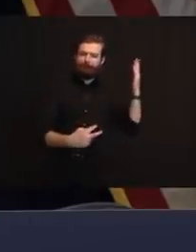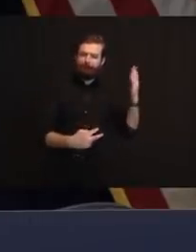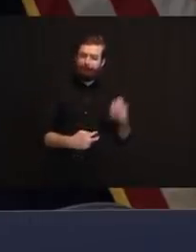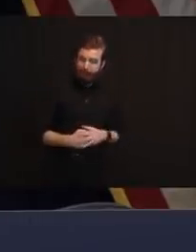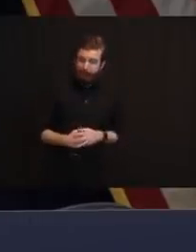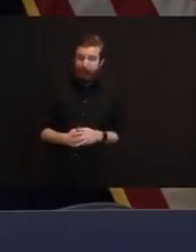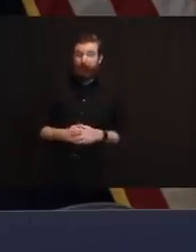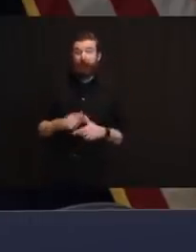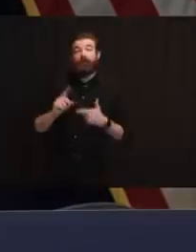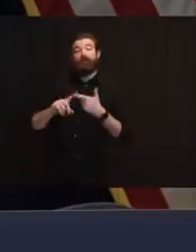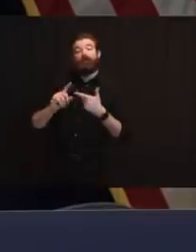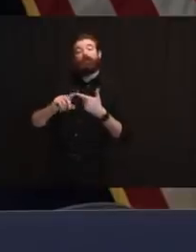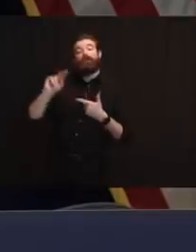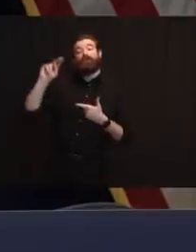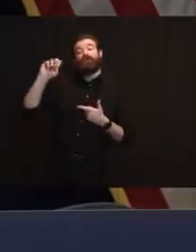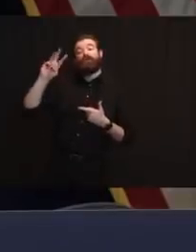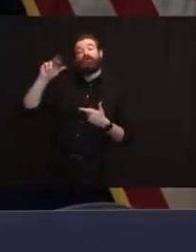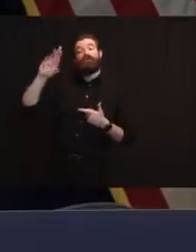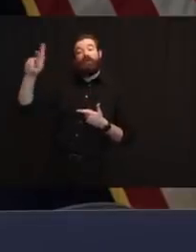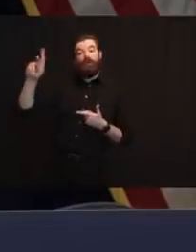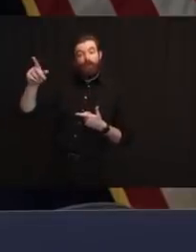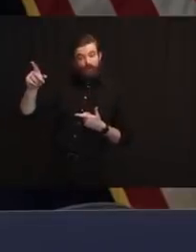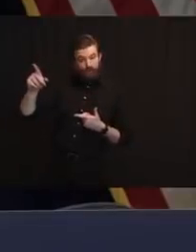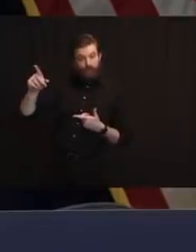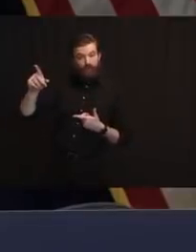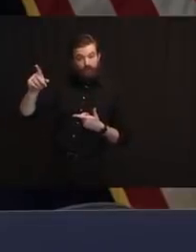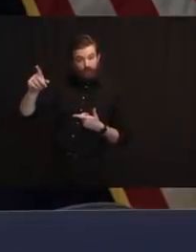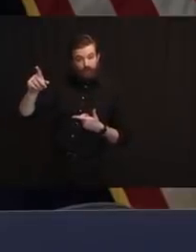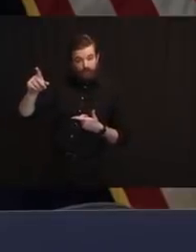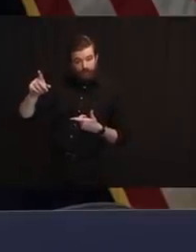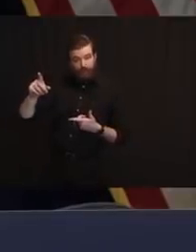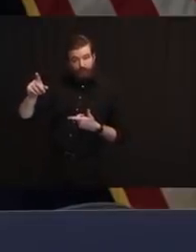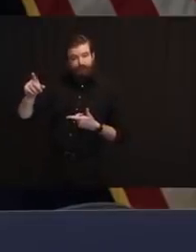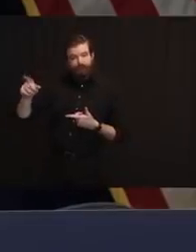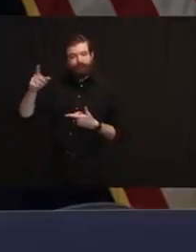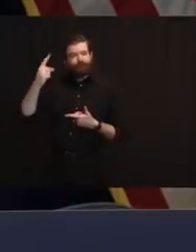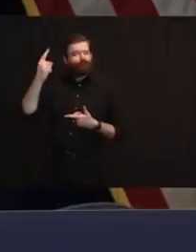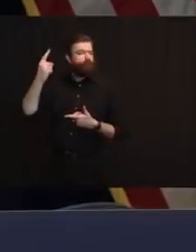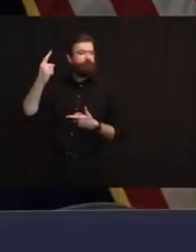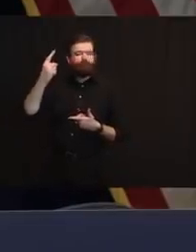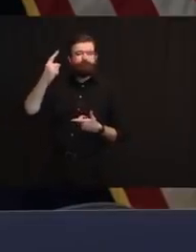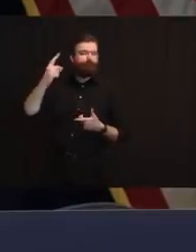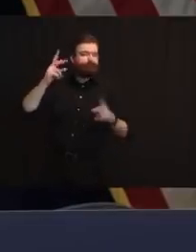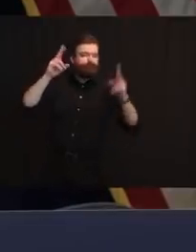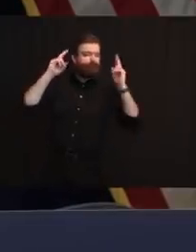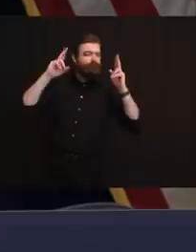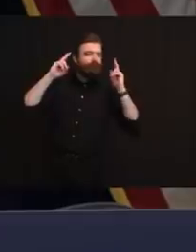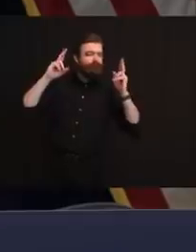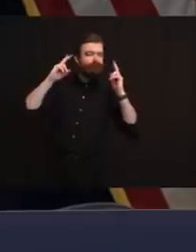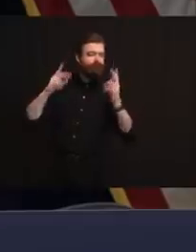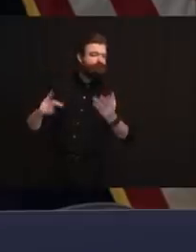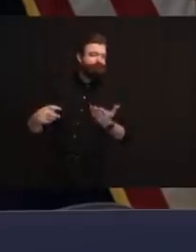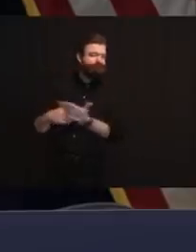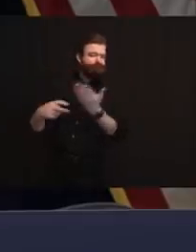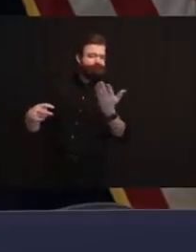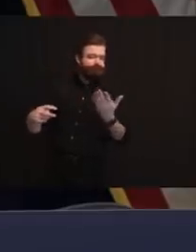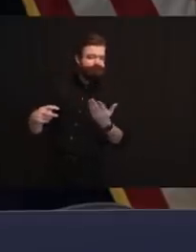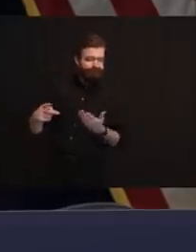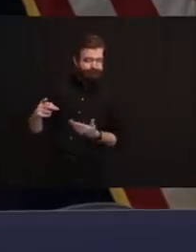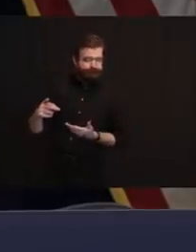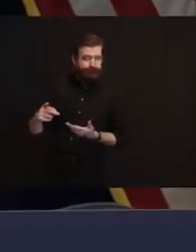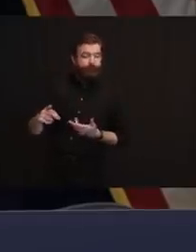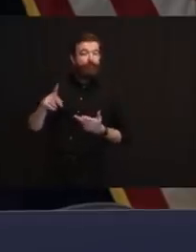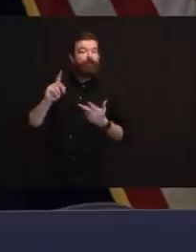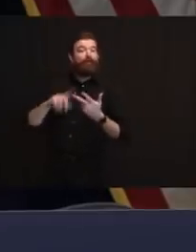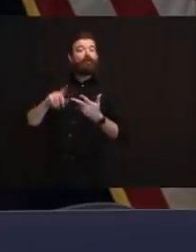Newark, police responded to and cited Styles 268 Hair Studio. Also in Newark, Crown